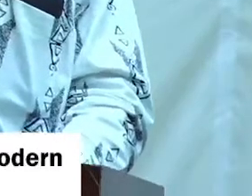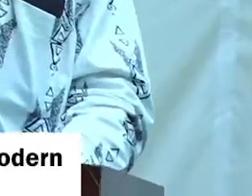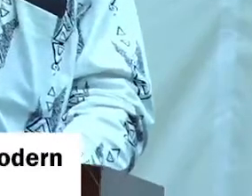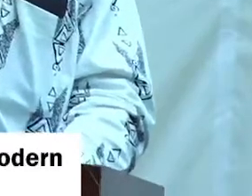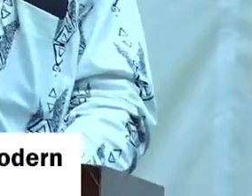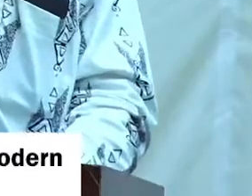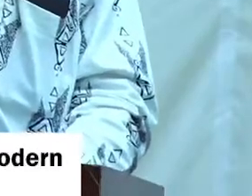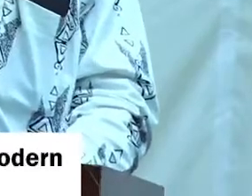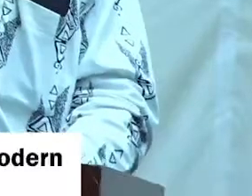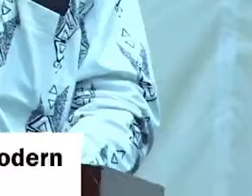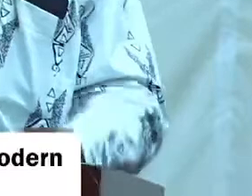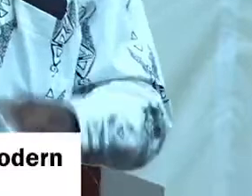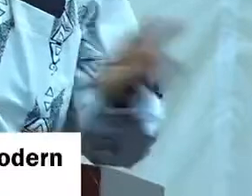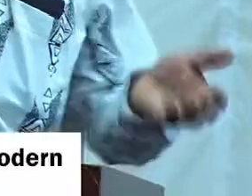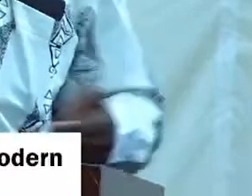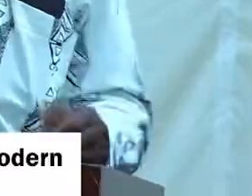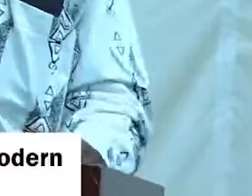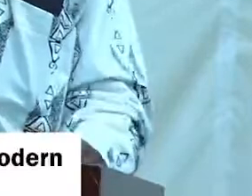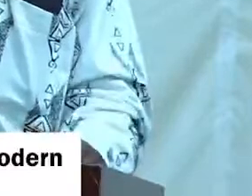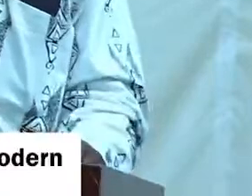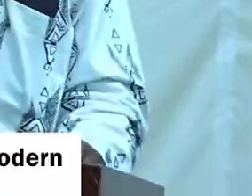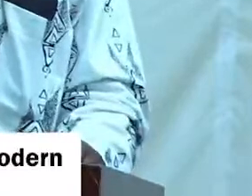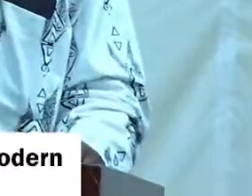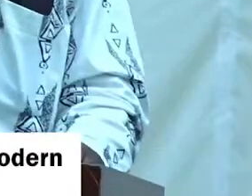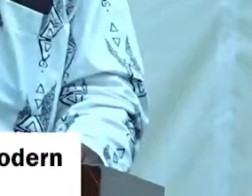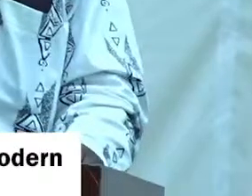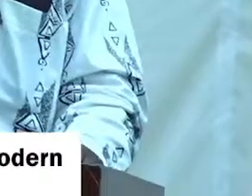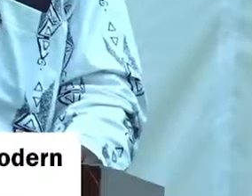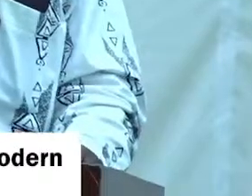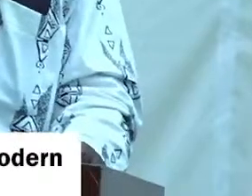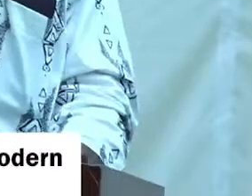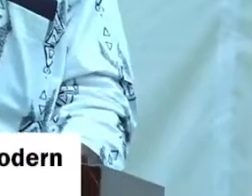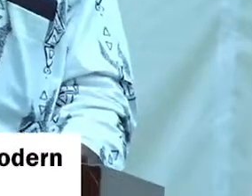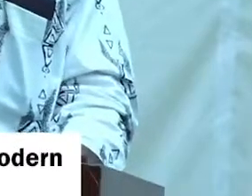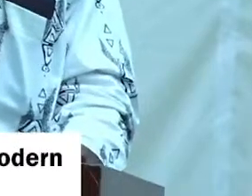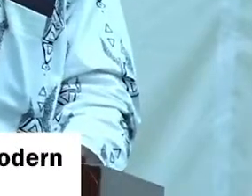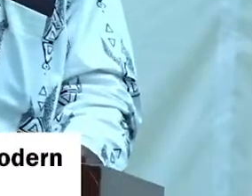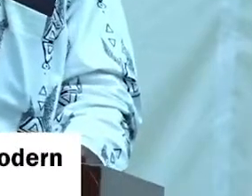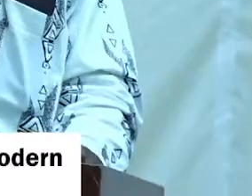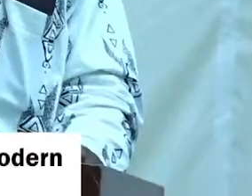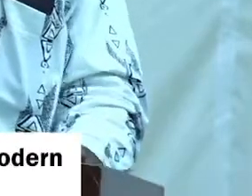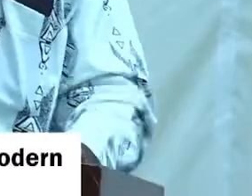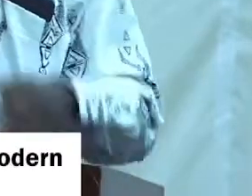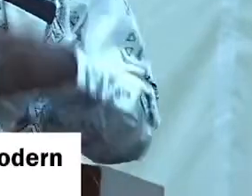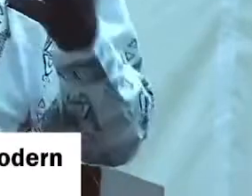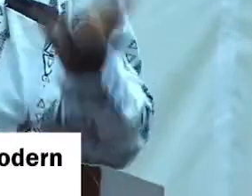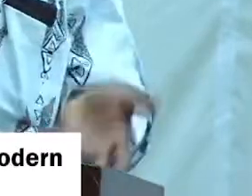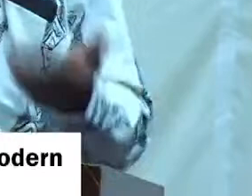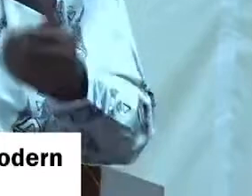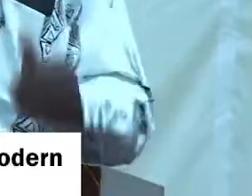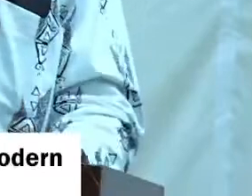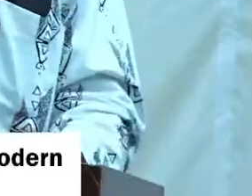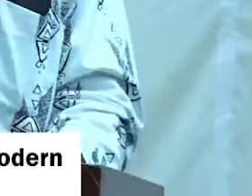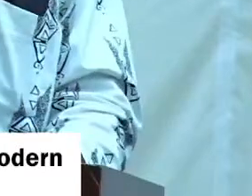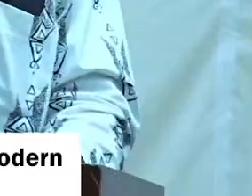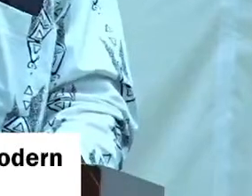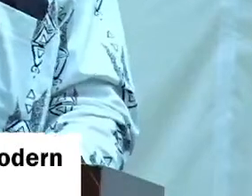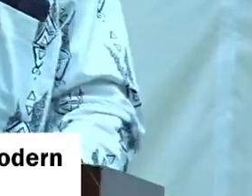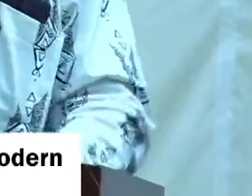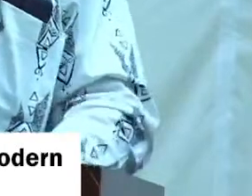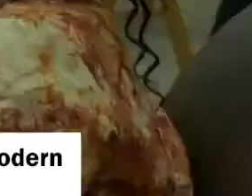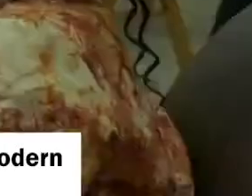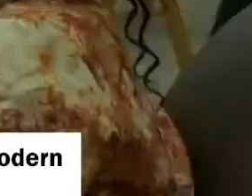great honor to have you in at an event like this. It keeps reminding us